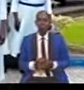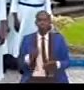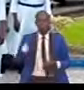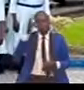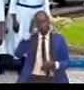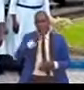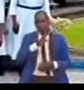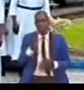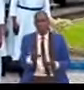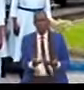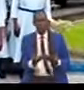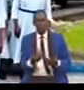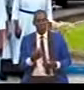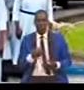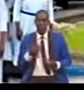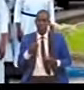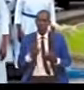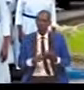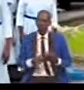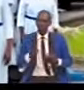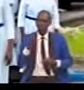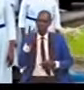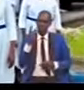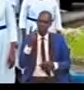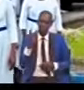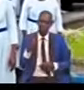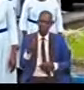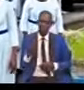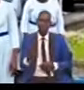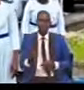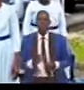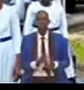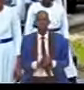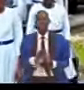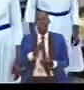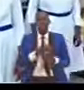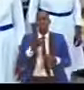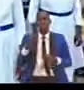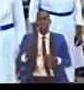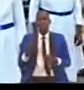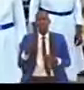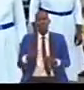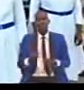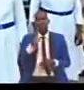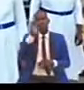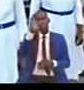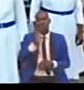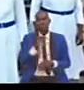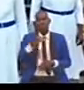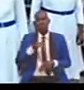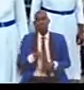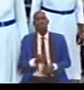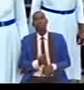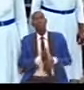Satan never wanted me to see the torture of the cross at